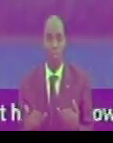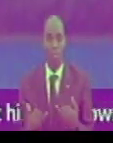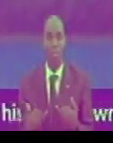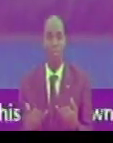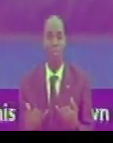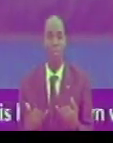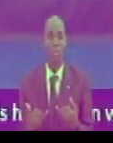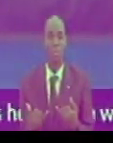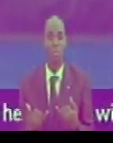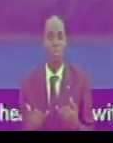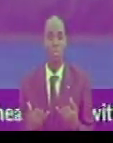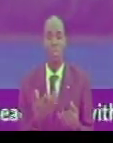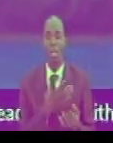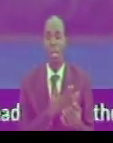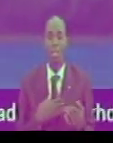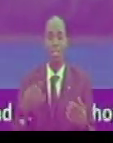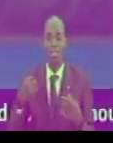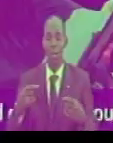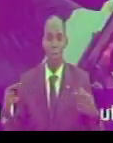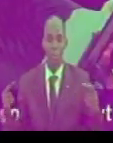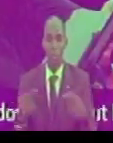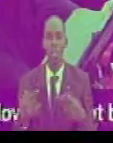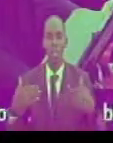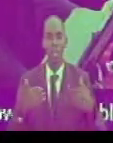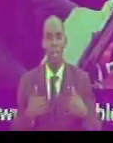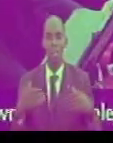Praise the Lord!